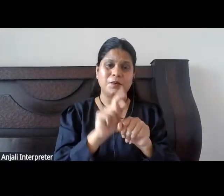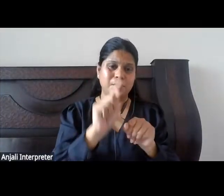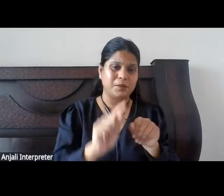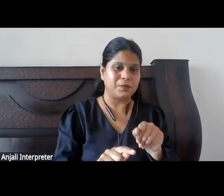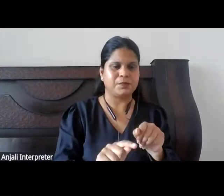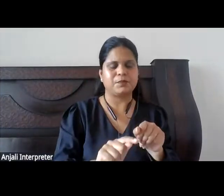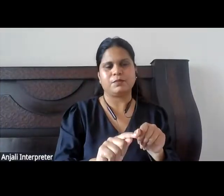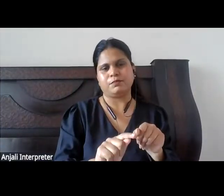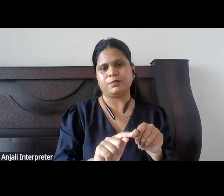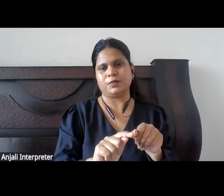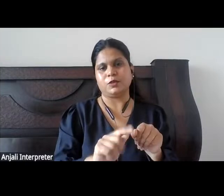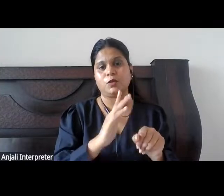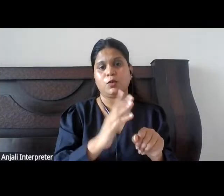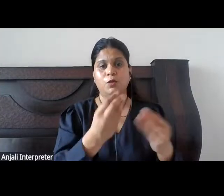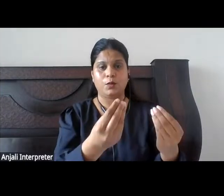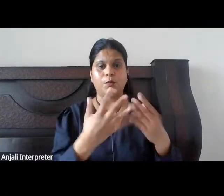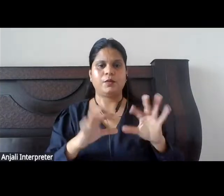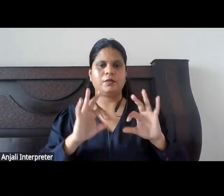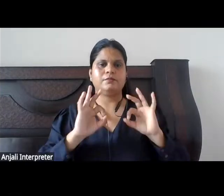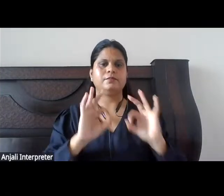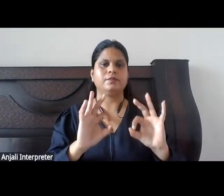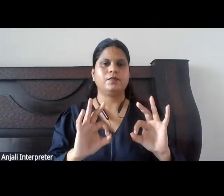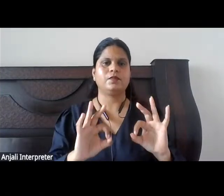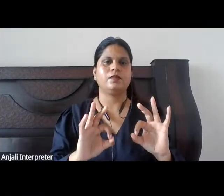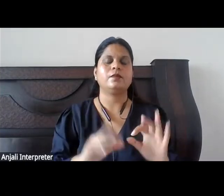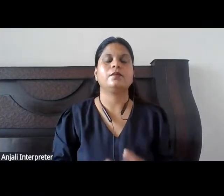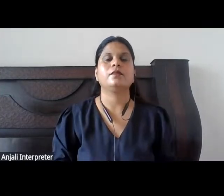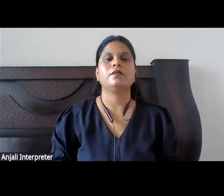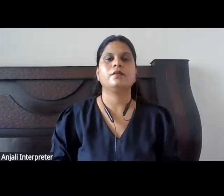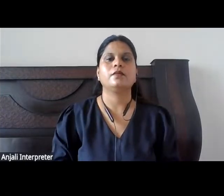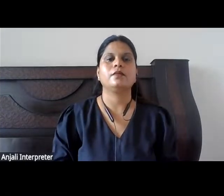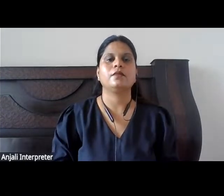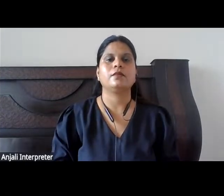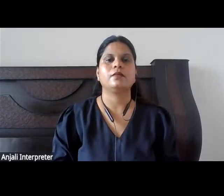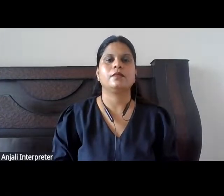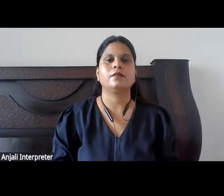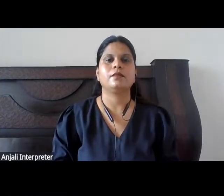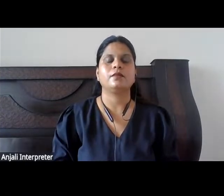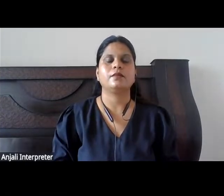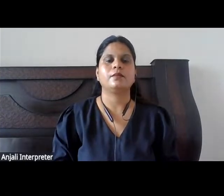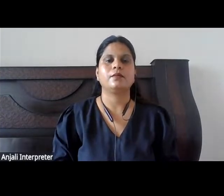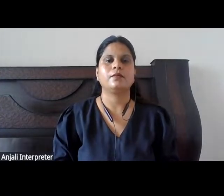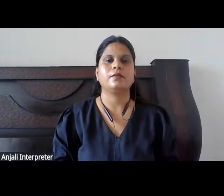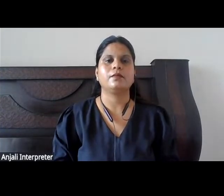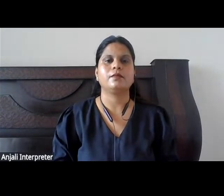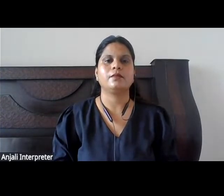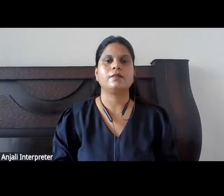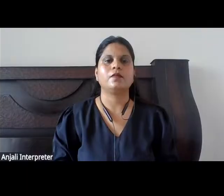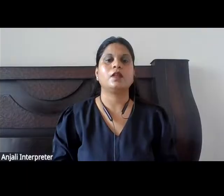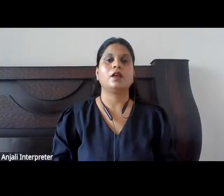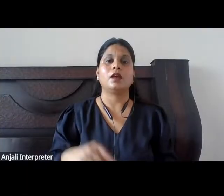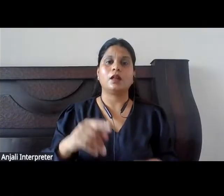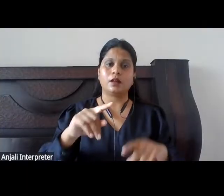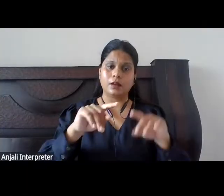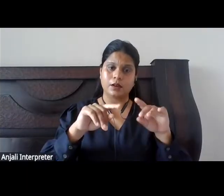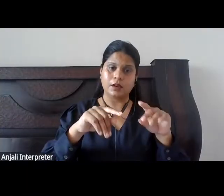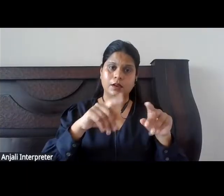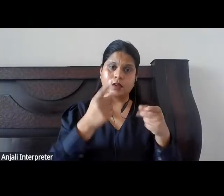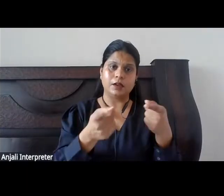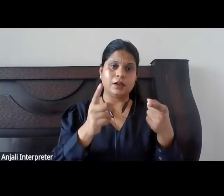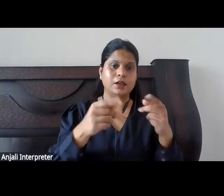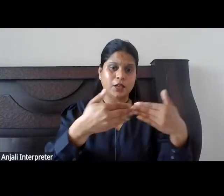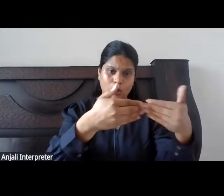So I mean, I think we're also trying to understand what actually was also happening at the community